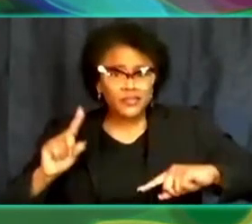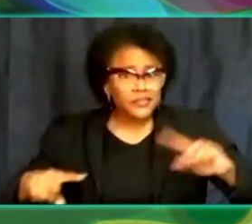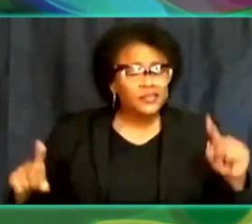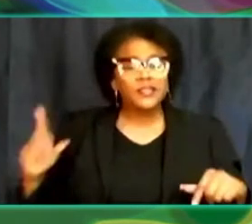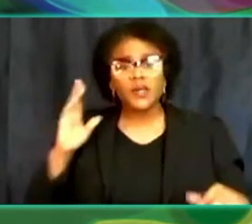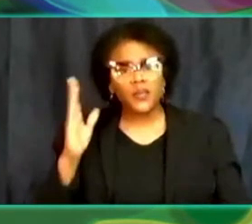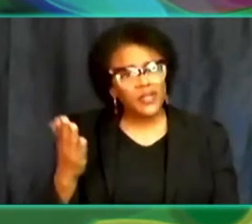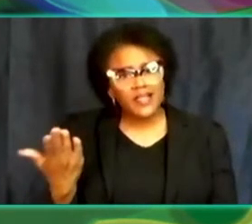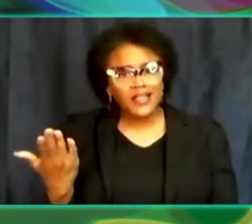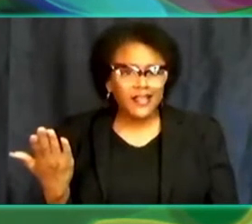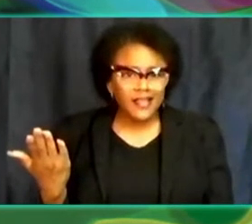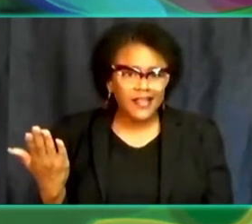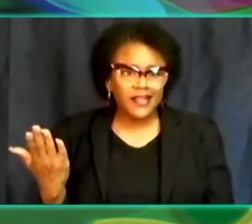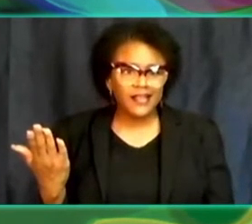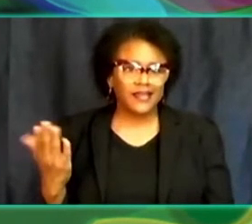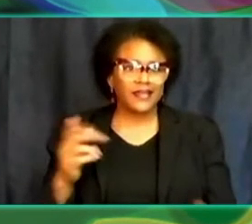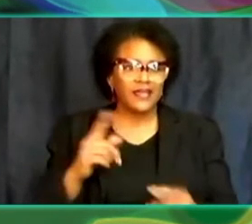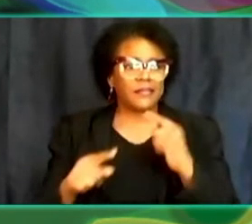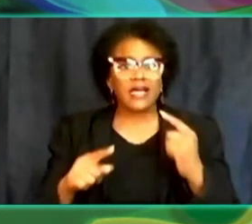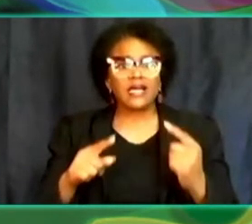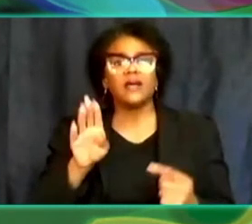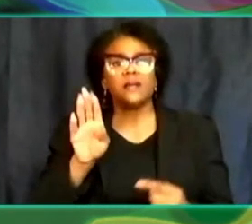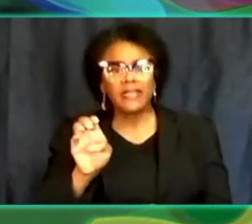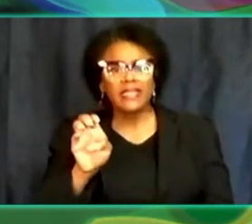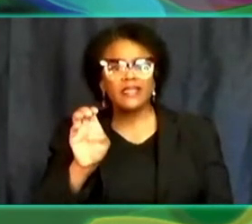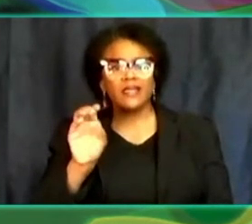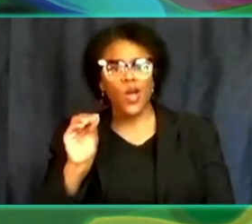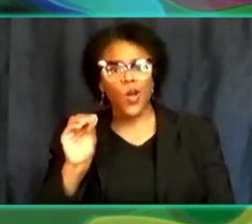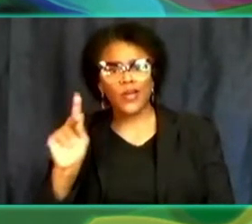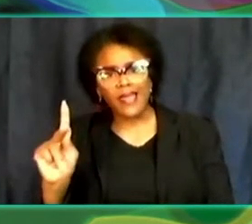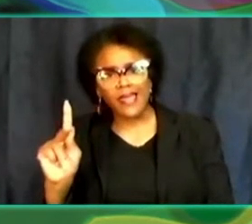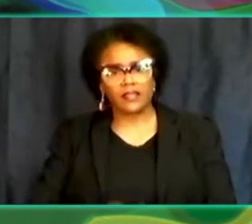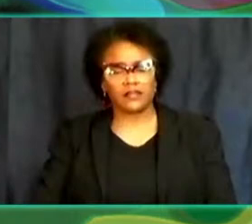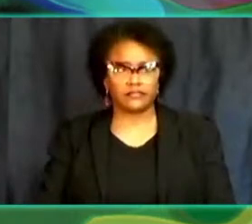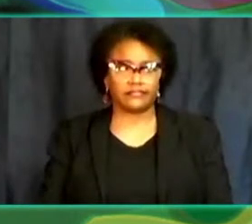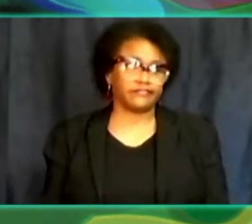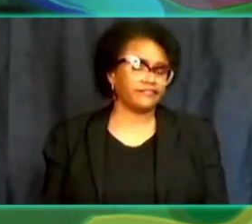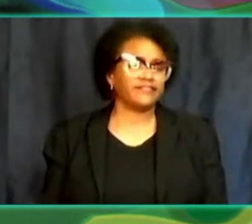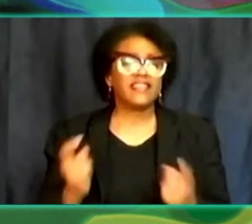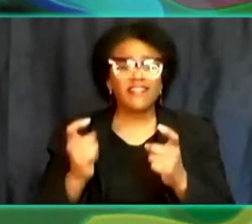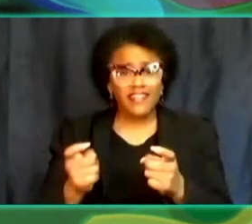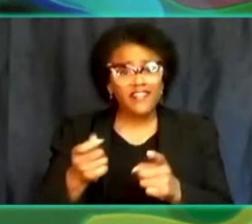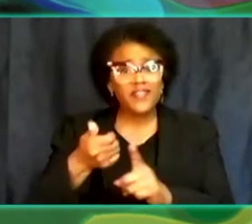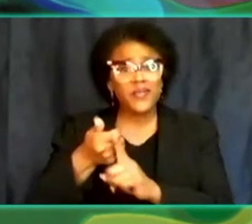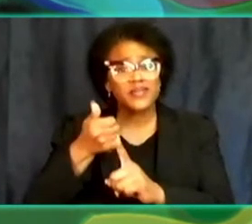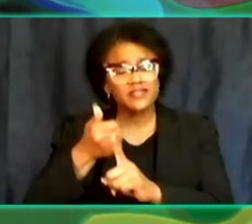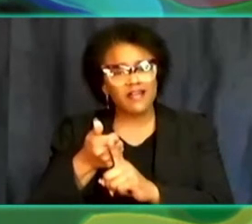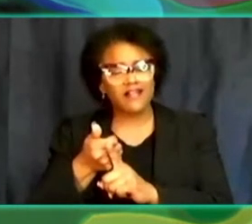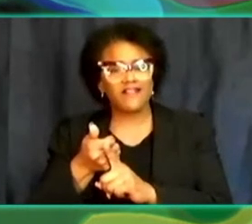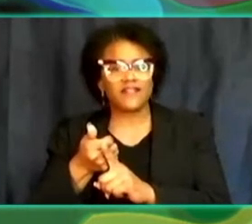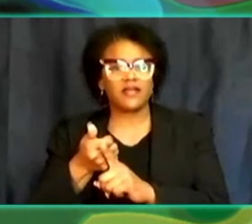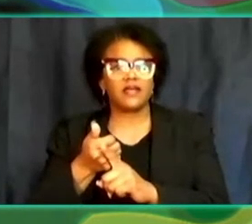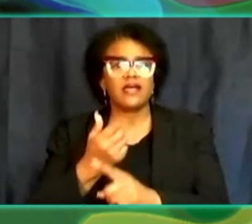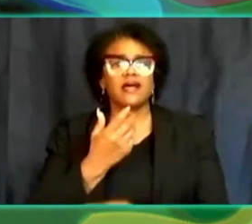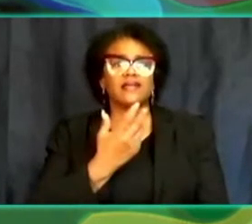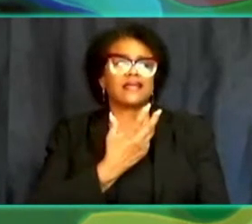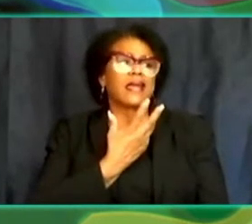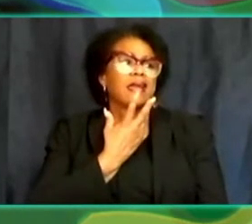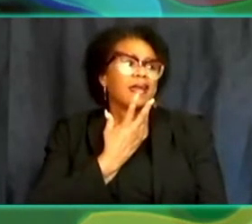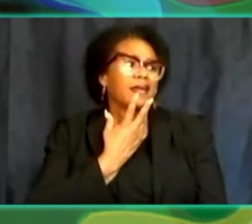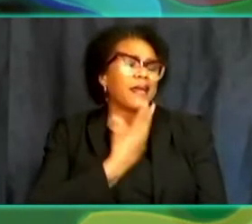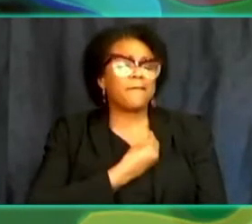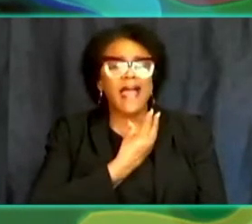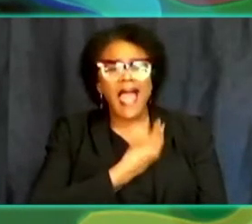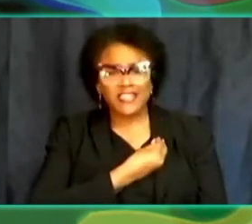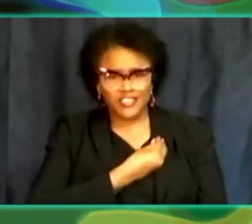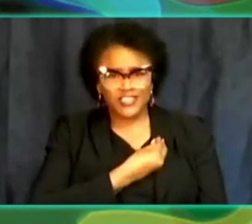just being okay, you know, and giving yourself compassion, you know, wherever